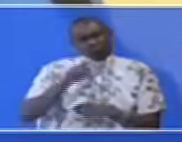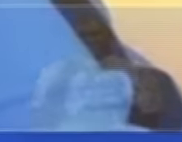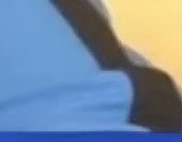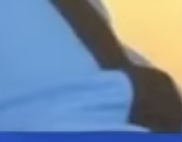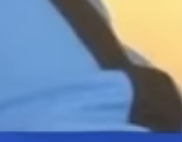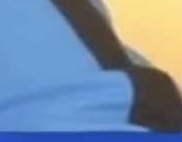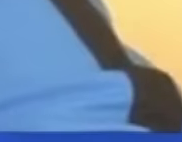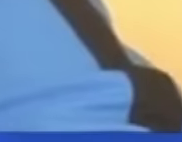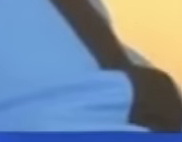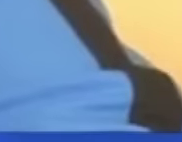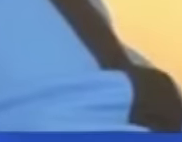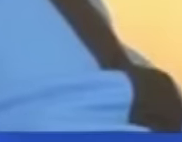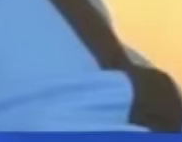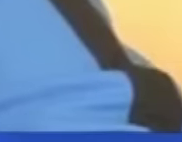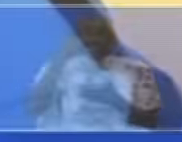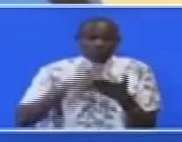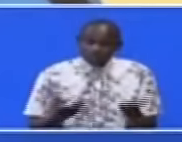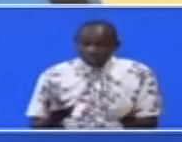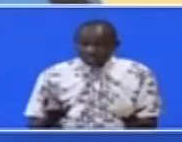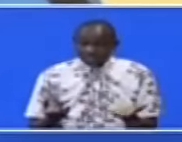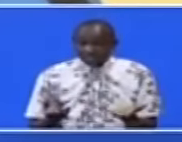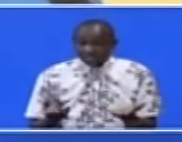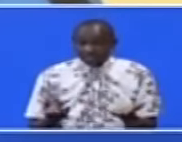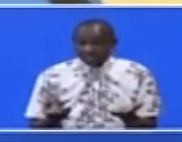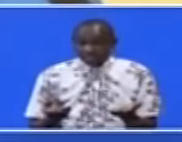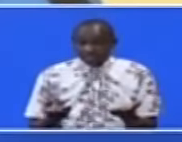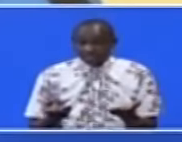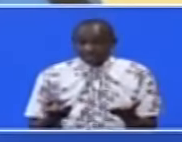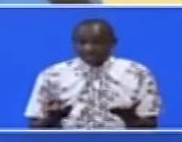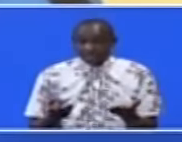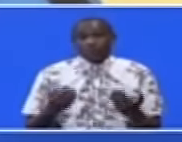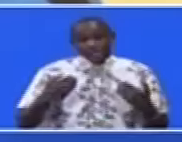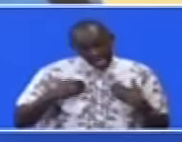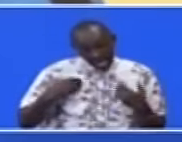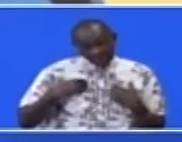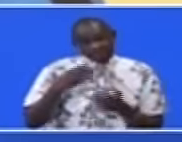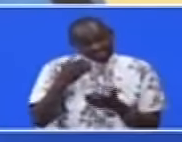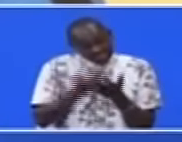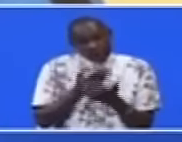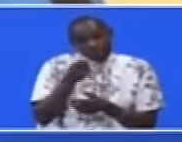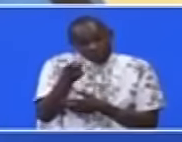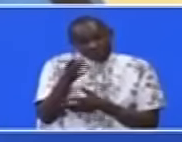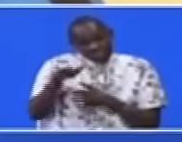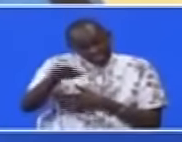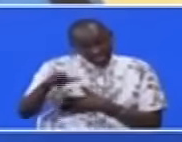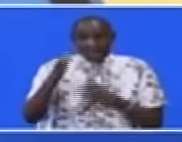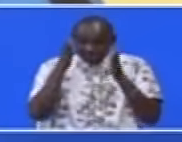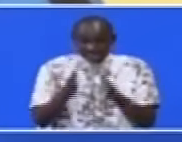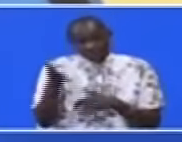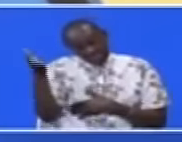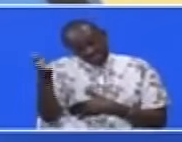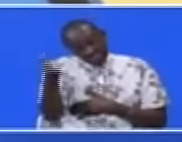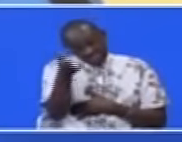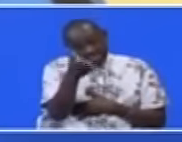The problem of Kenya is that there are some on the ground, some medical doctors,